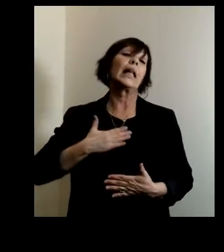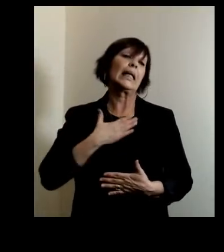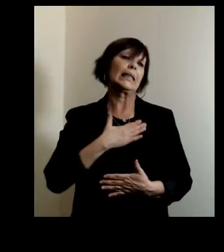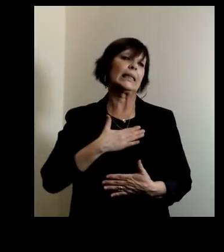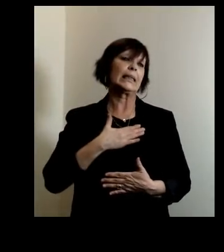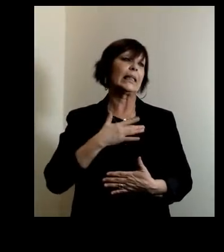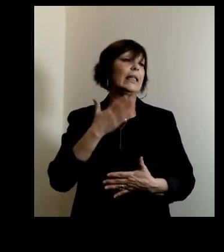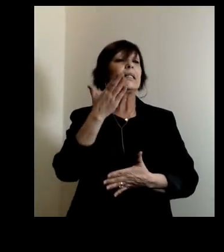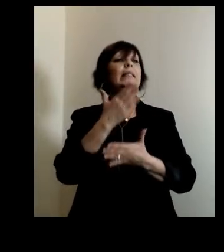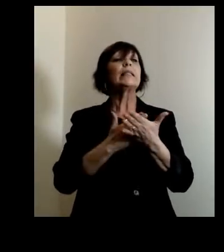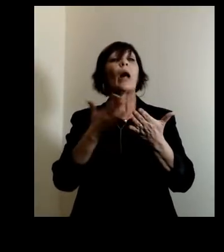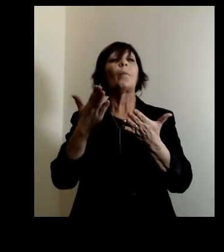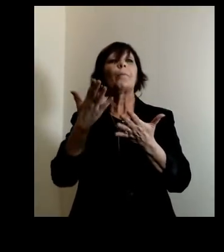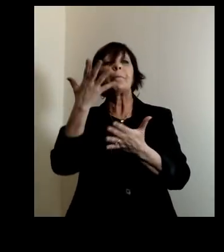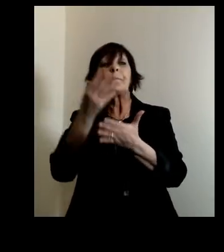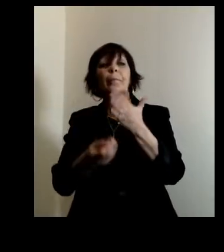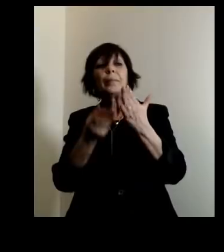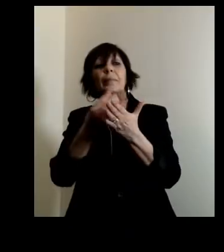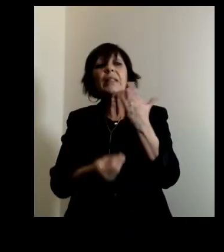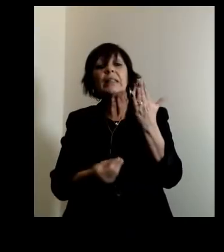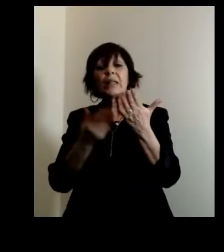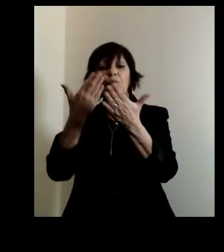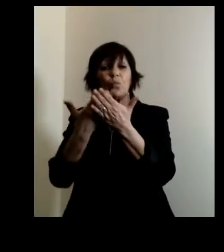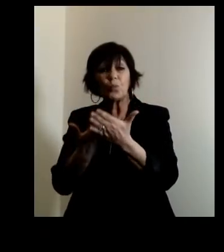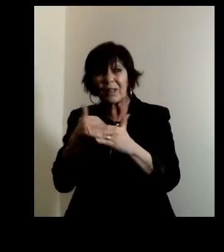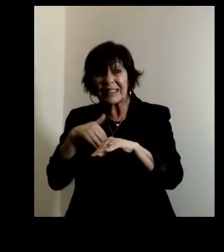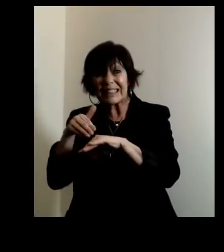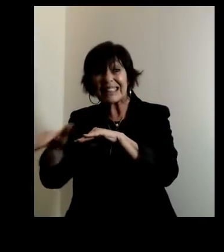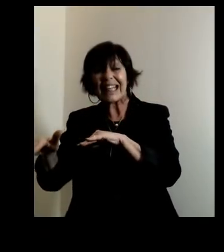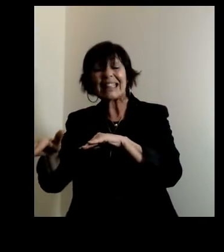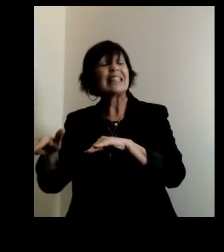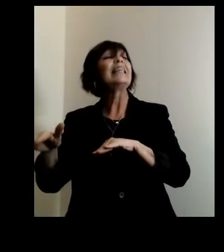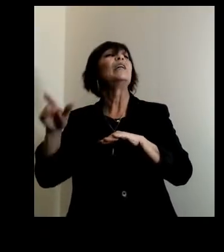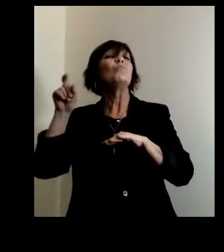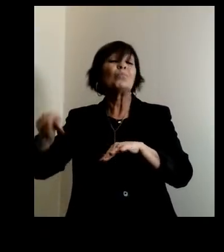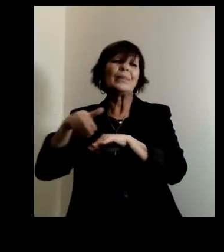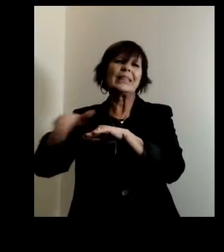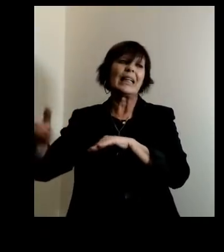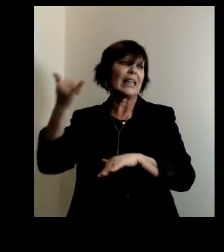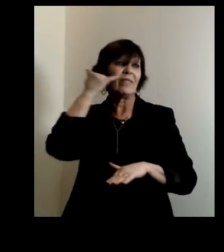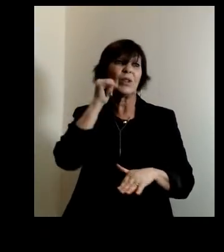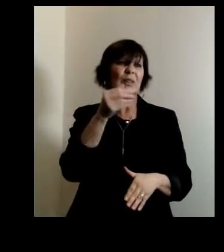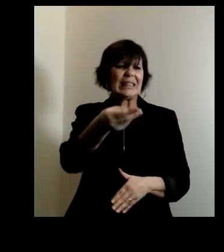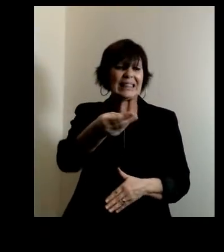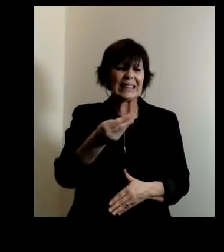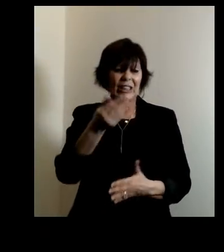missing verification documents. If you do not provide your